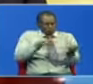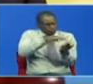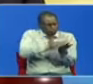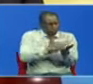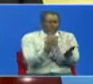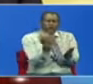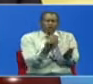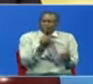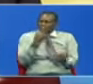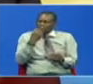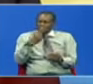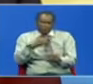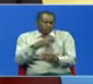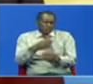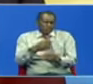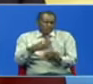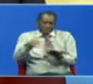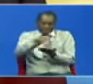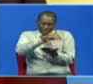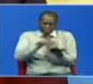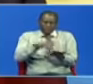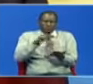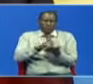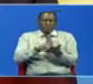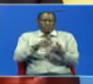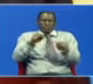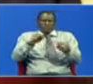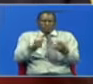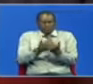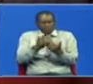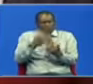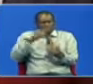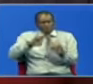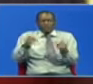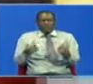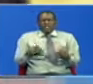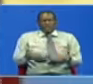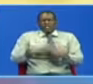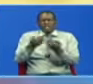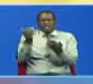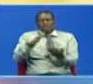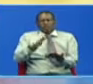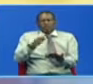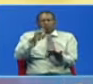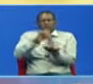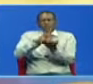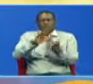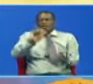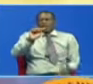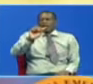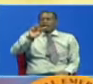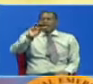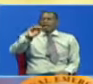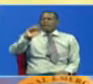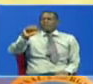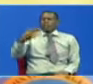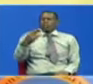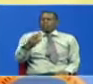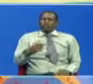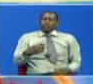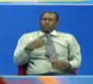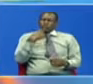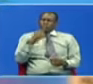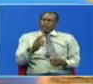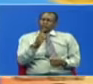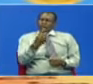treatment facilities so that they can get the appropriate care. Let me hand over to Dr. Amoth, perhaps, to respond to one or